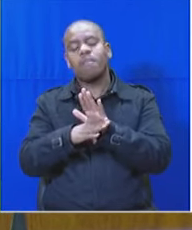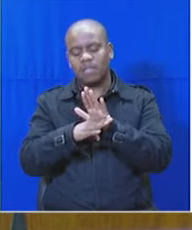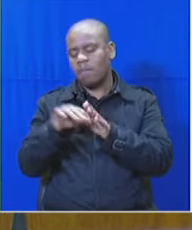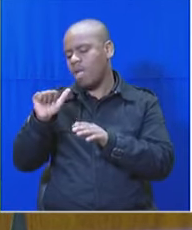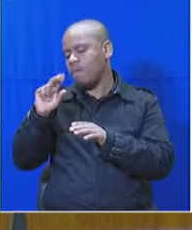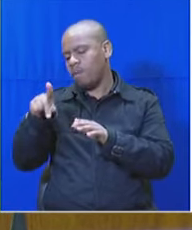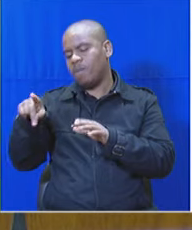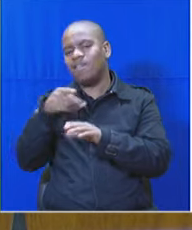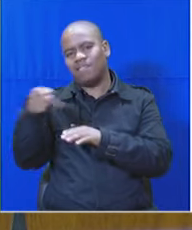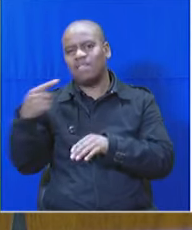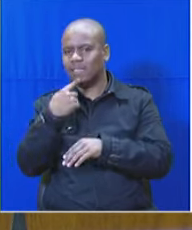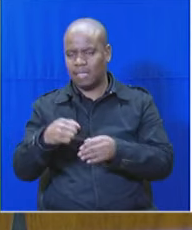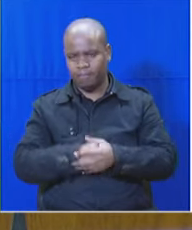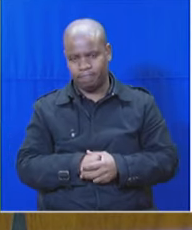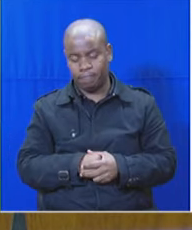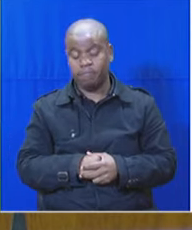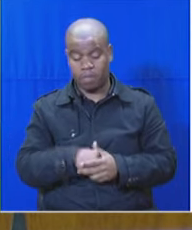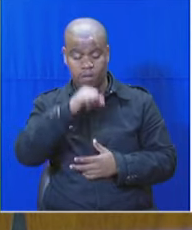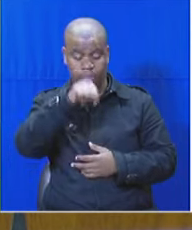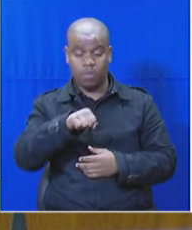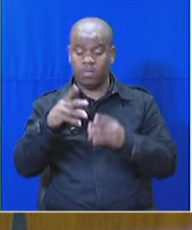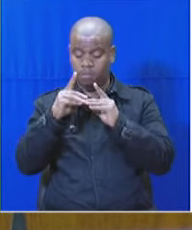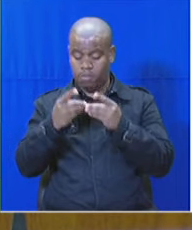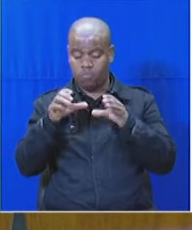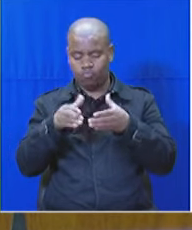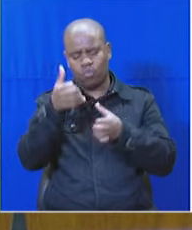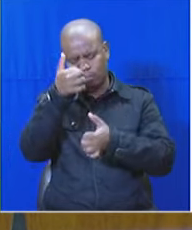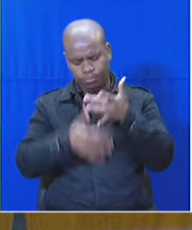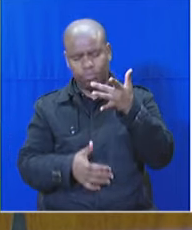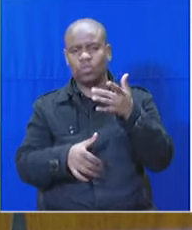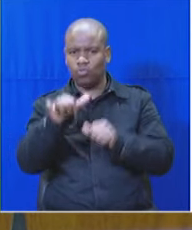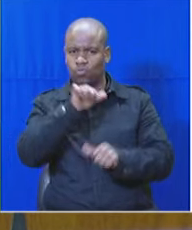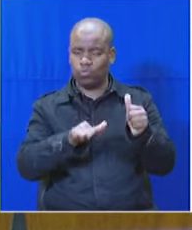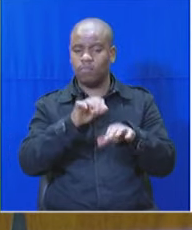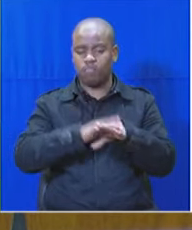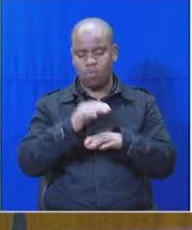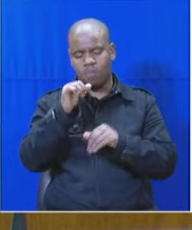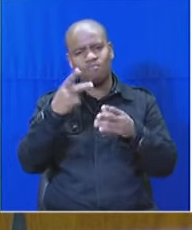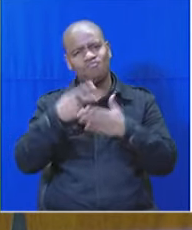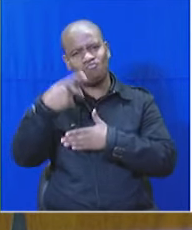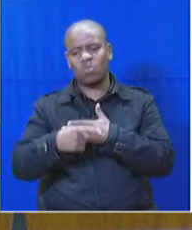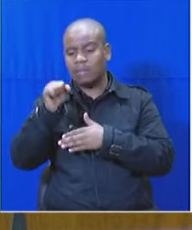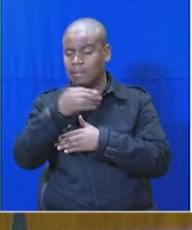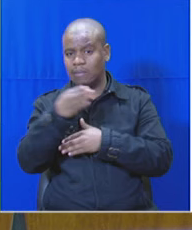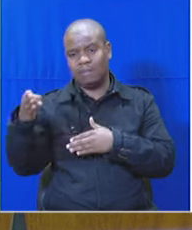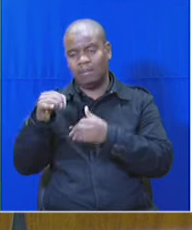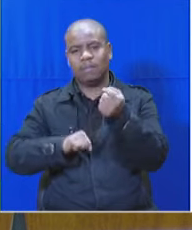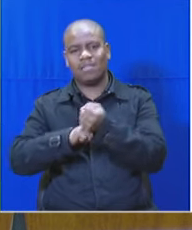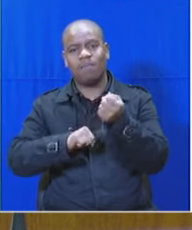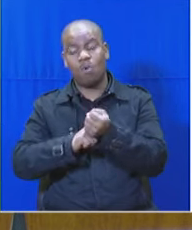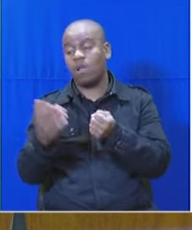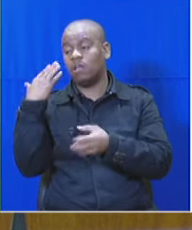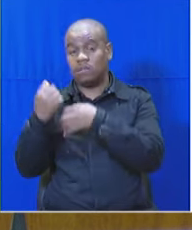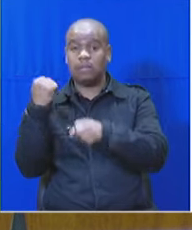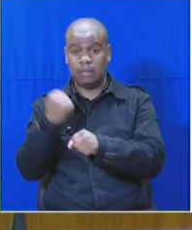APP. Chairperson, the department supports numerous socio-economic infrastructure projects. One of these completed last